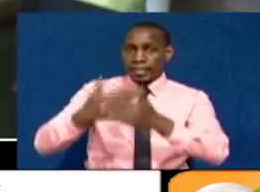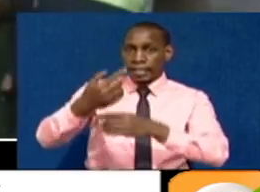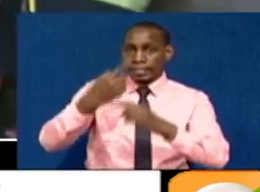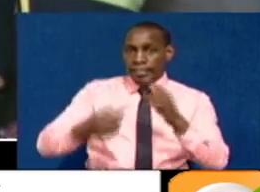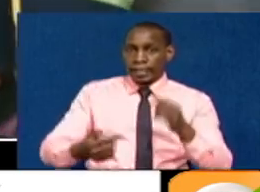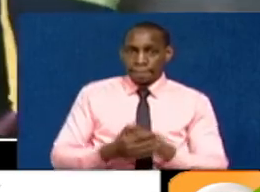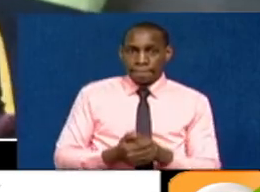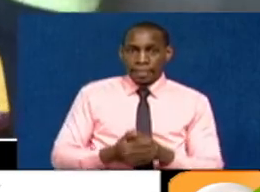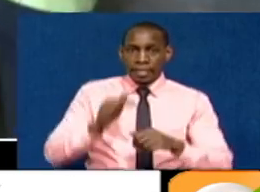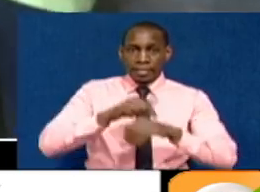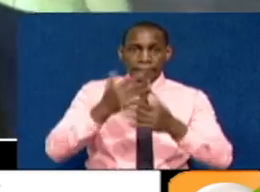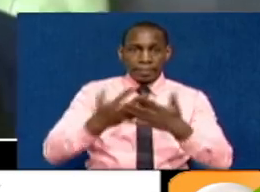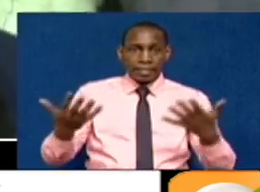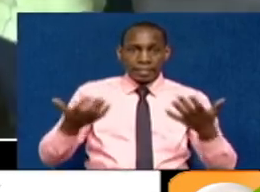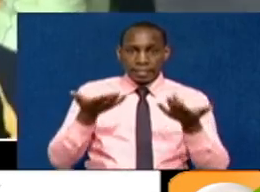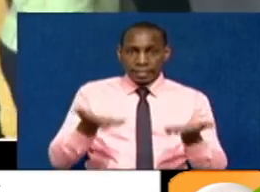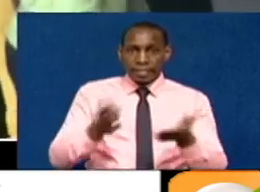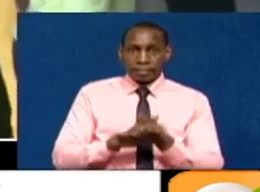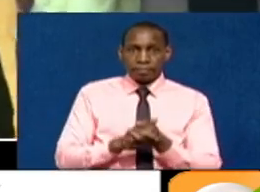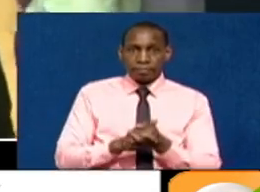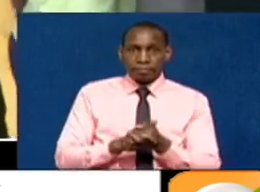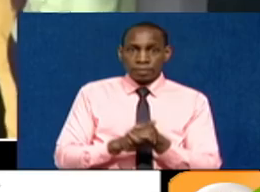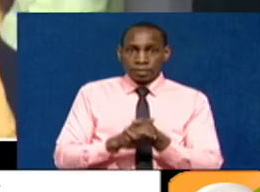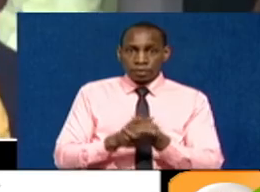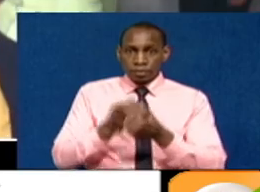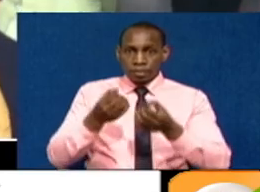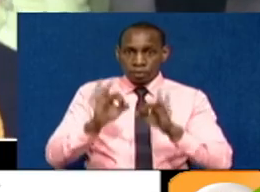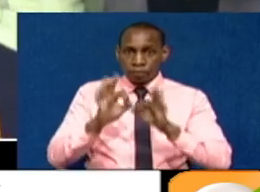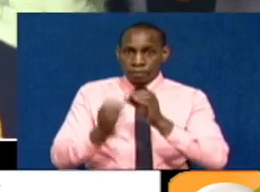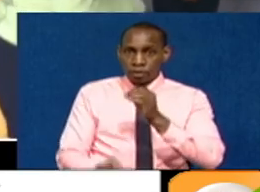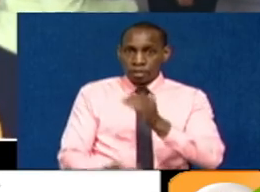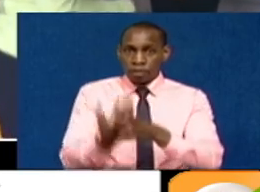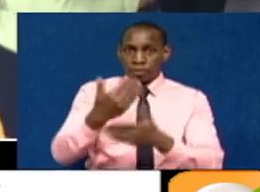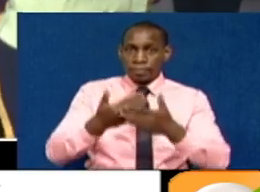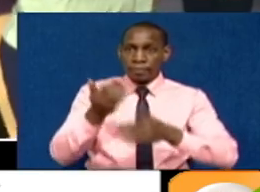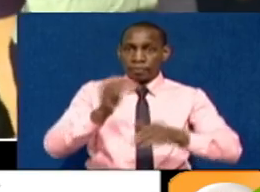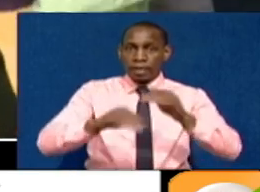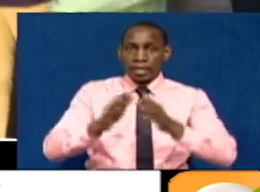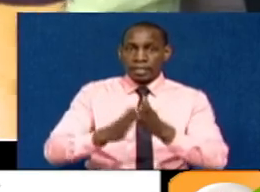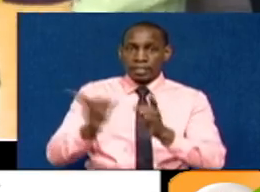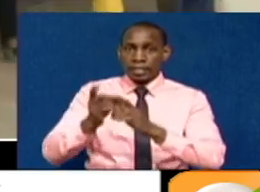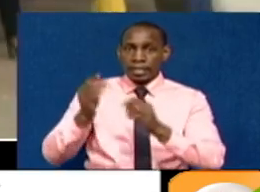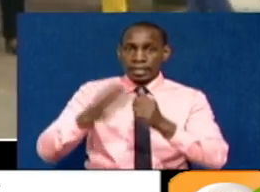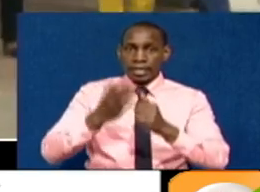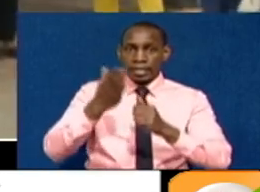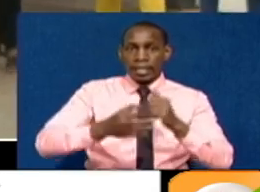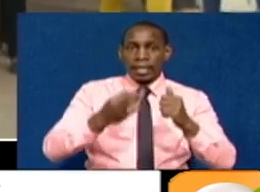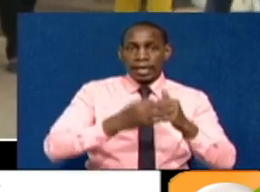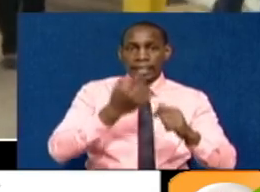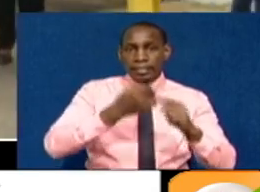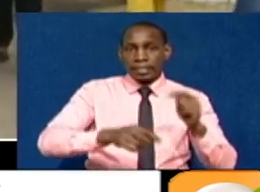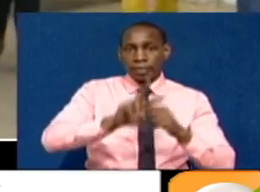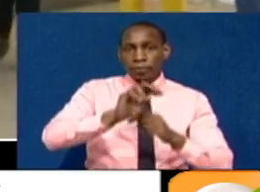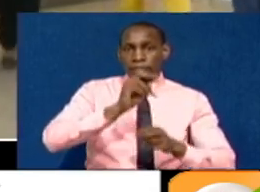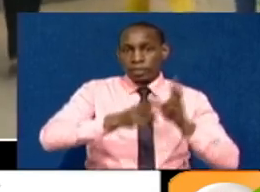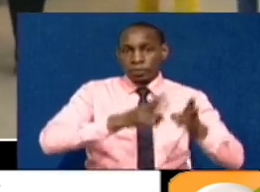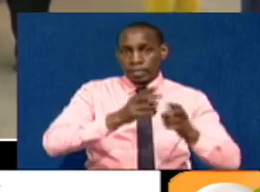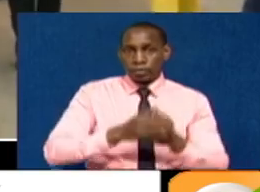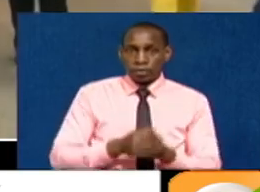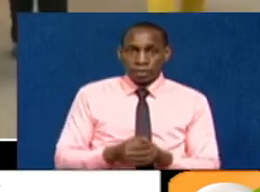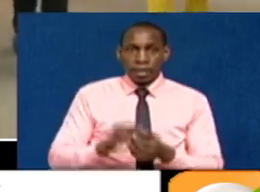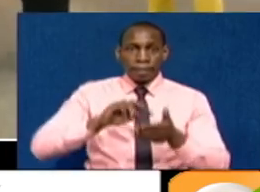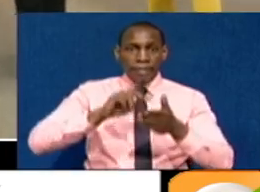year, when things now take shape formally before the election on the 9th of August 2022.